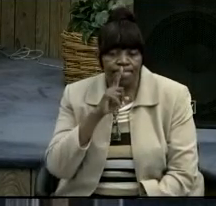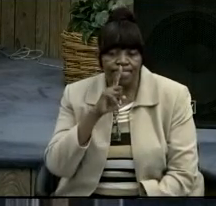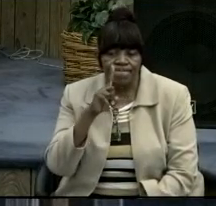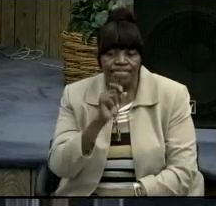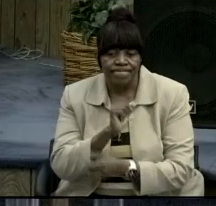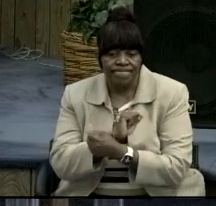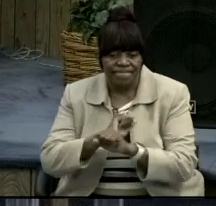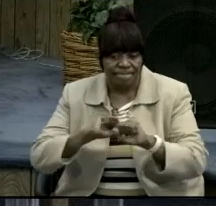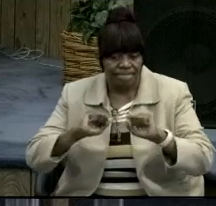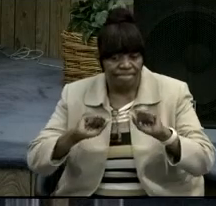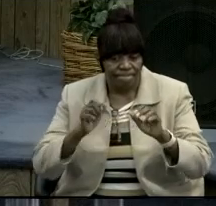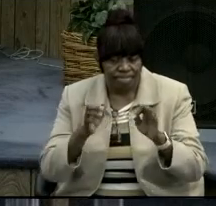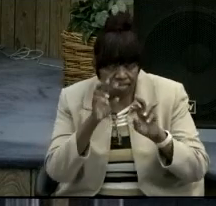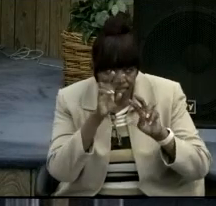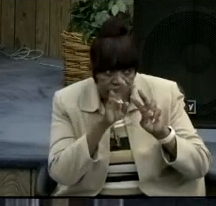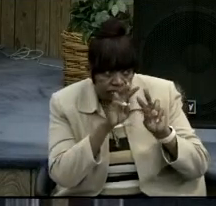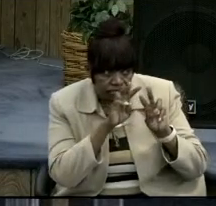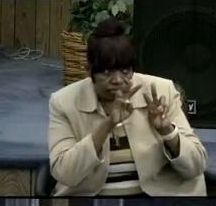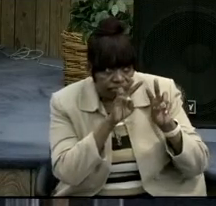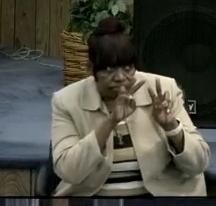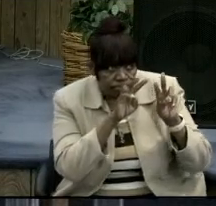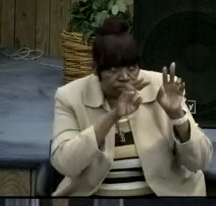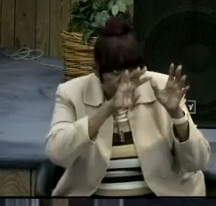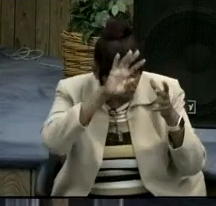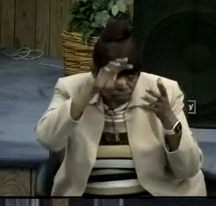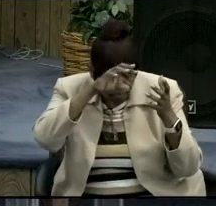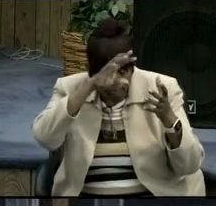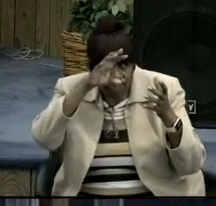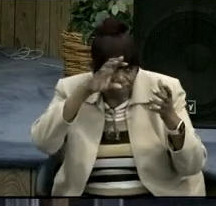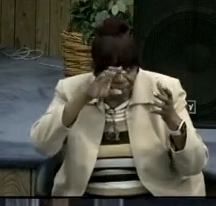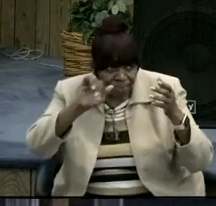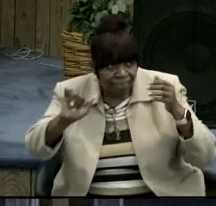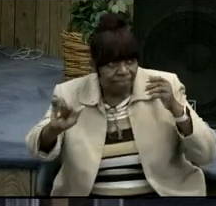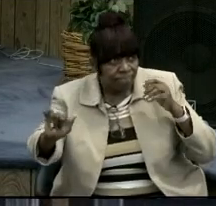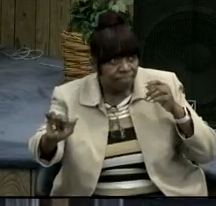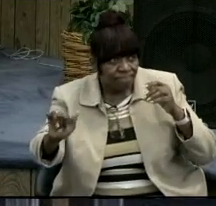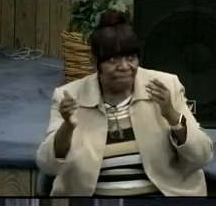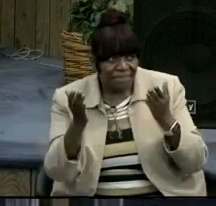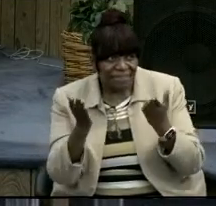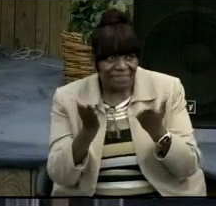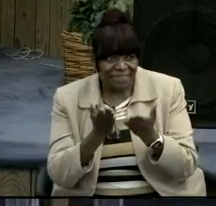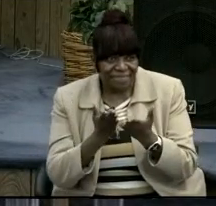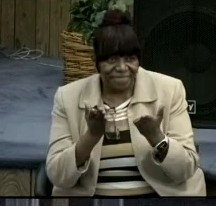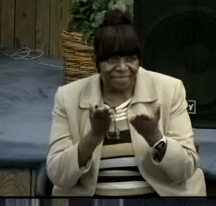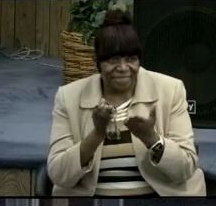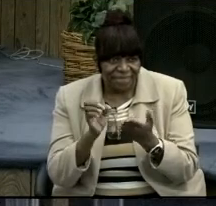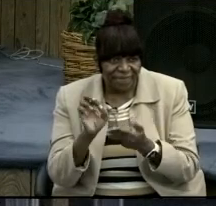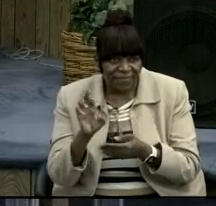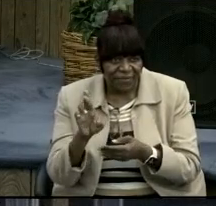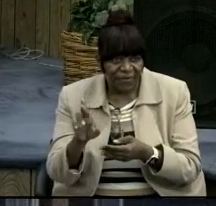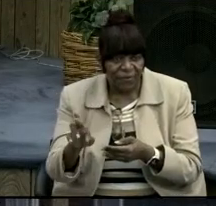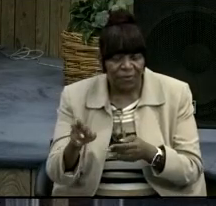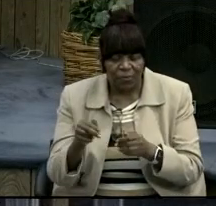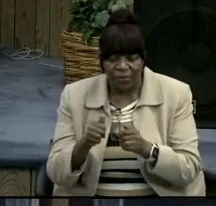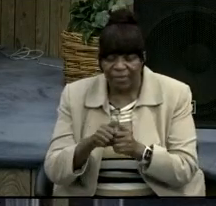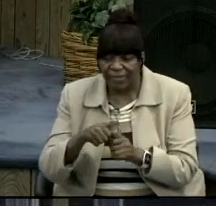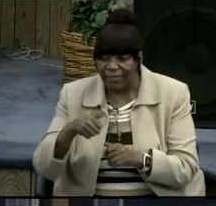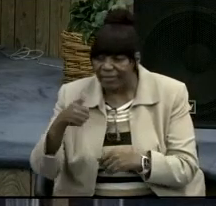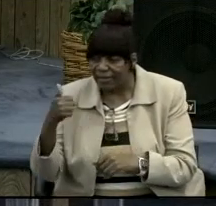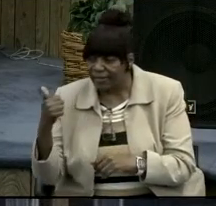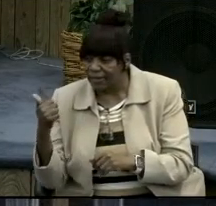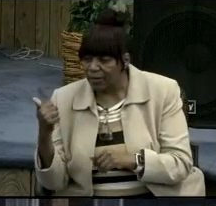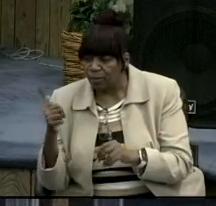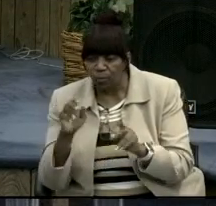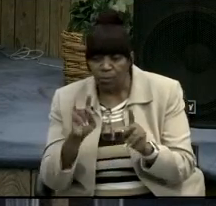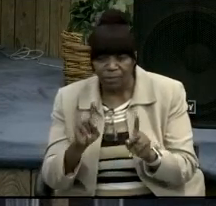storm is over your house, then stay here or go home with somebody else until you can safely do that. Everybody good on